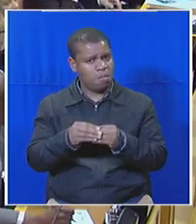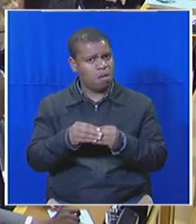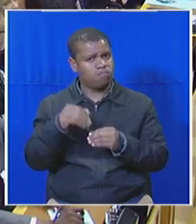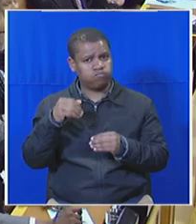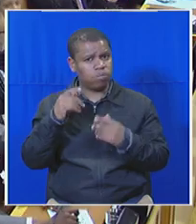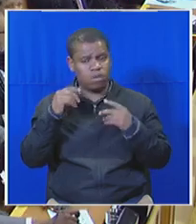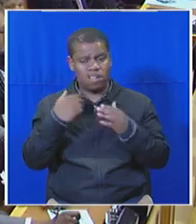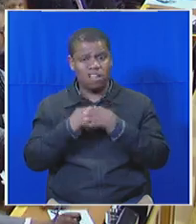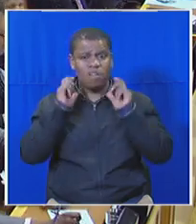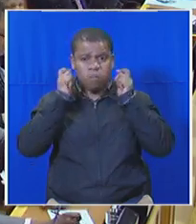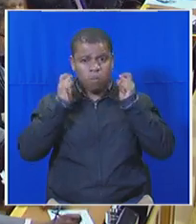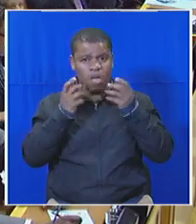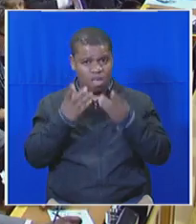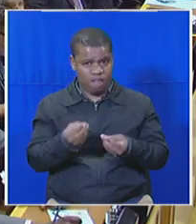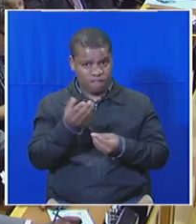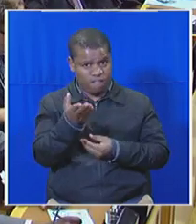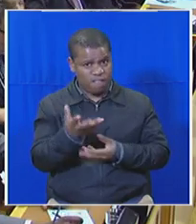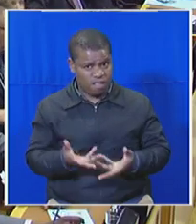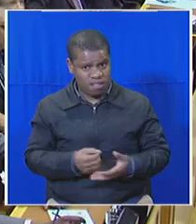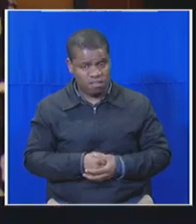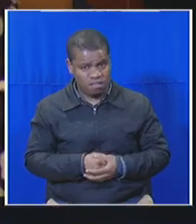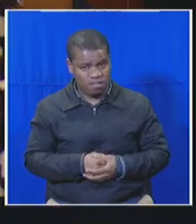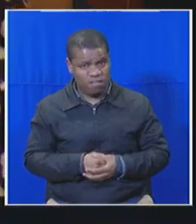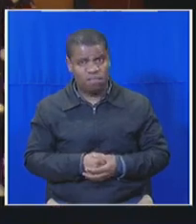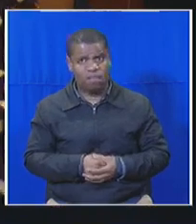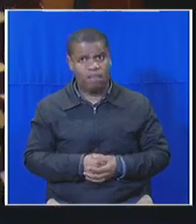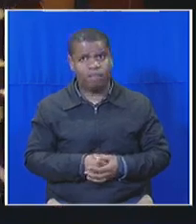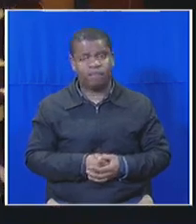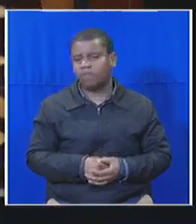head? Honourable Member, that's not a point of order. Can you take your seat?